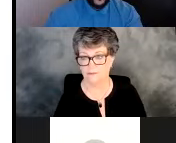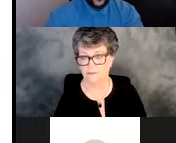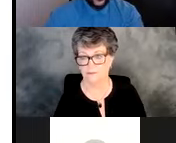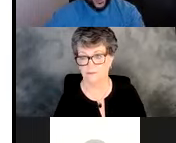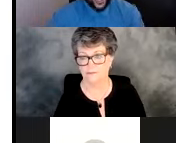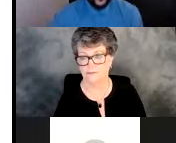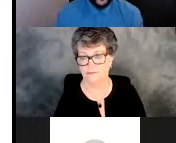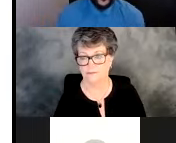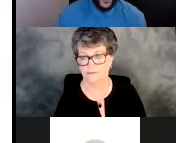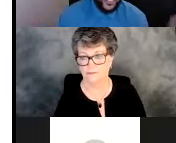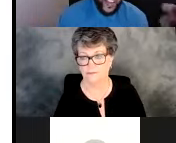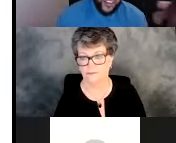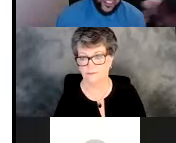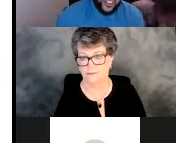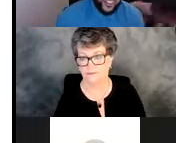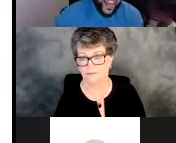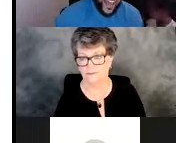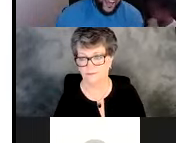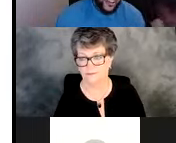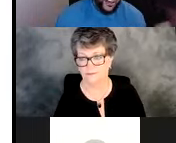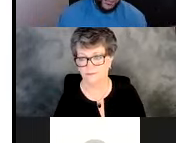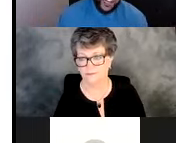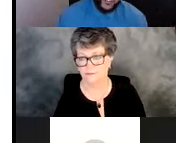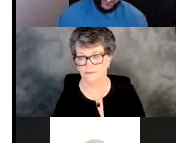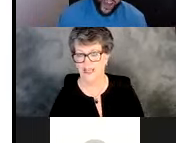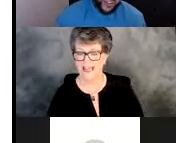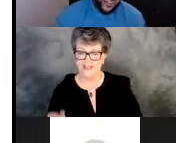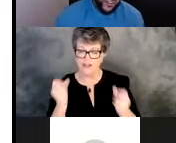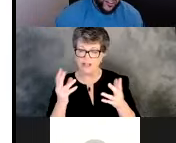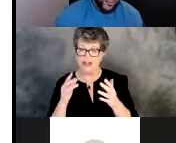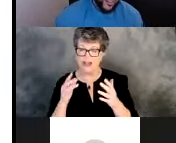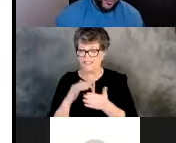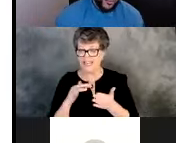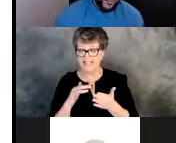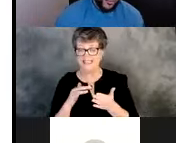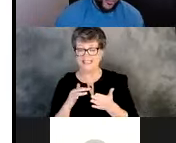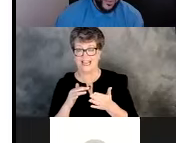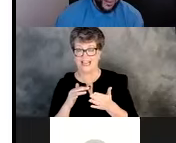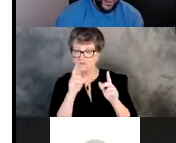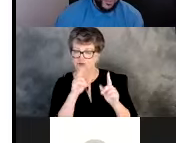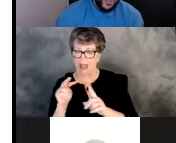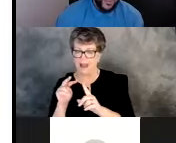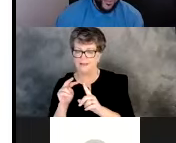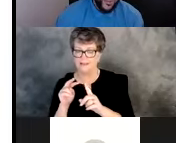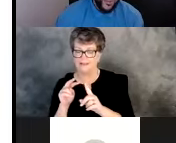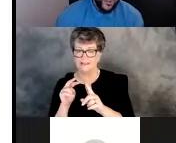I think there's a lot of studies that have looked at kind of tracked the